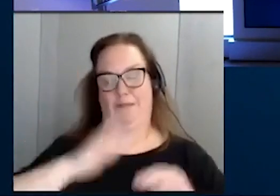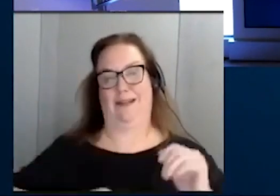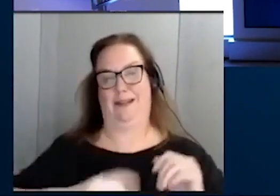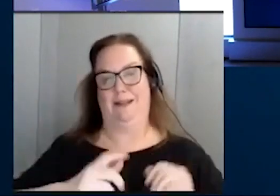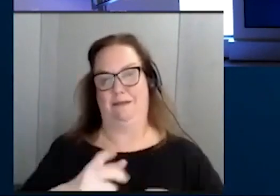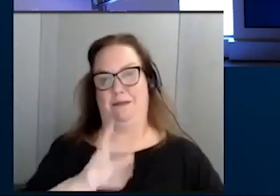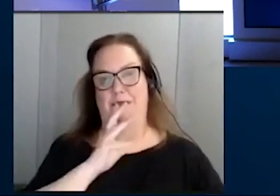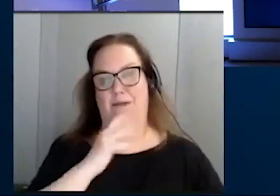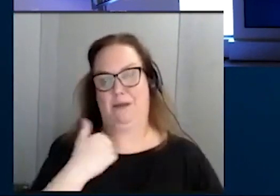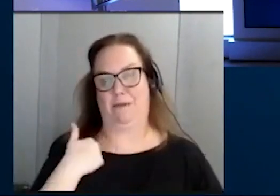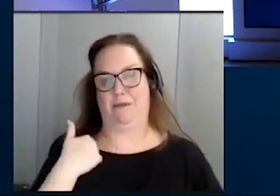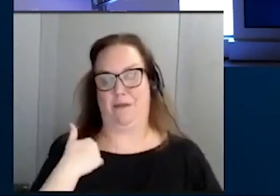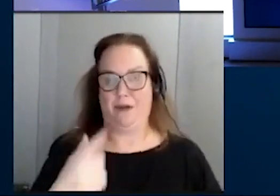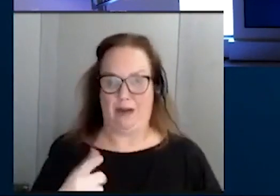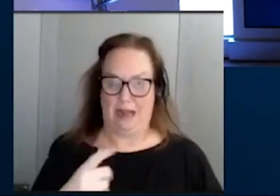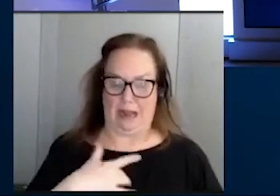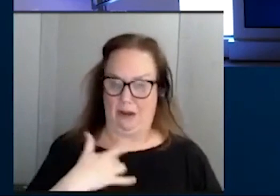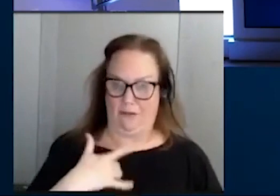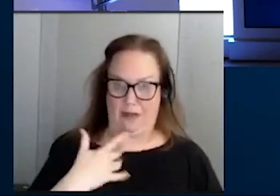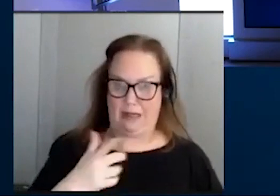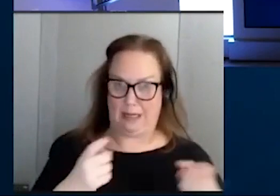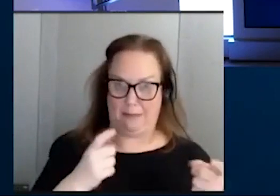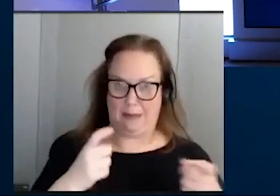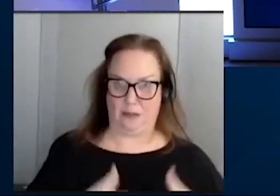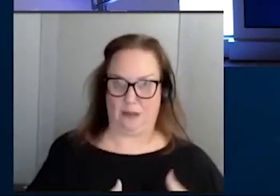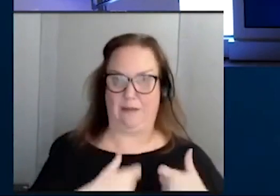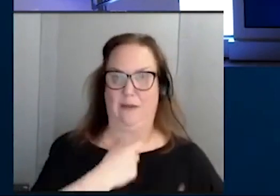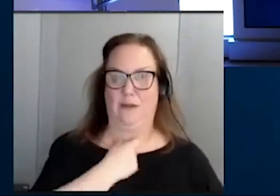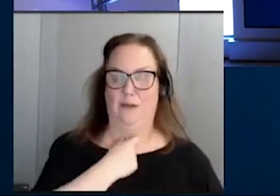you. How are you feeling, and how are you managing life with the trach?